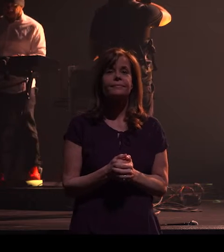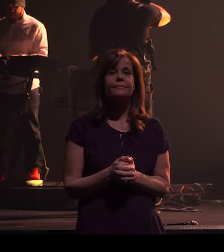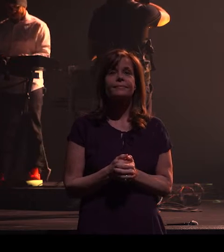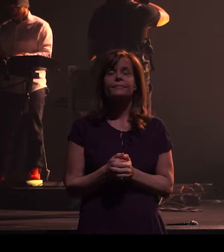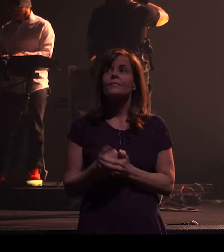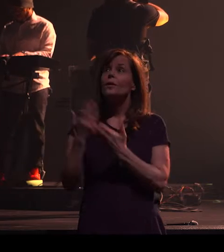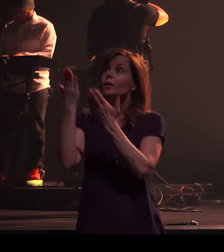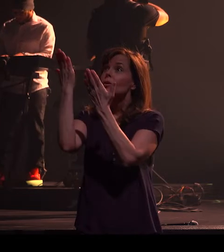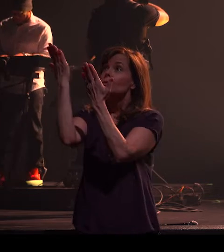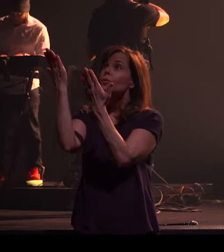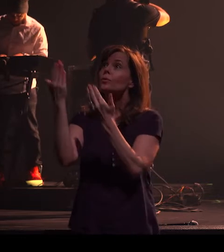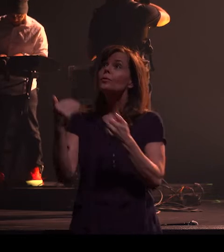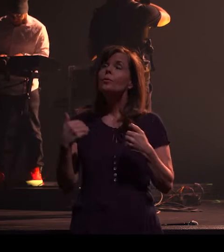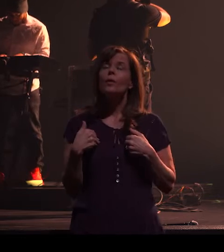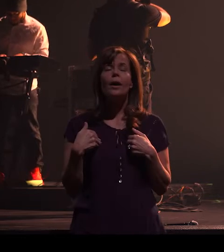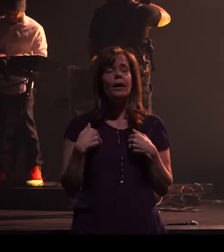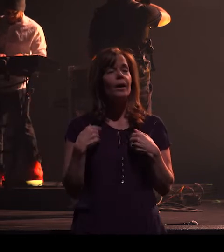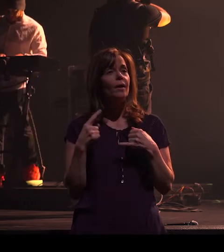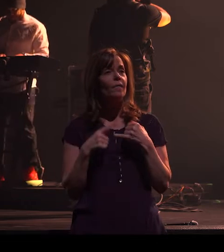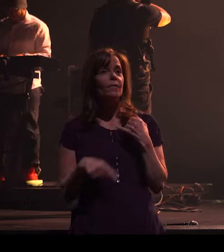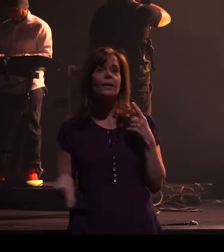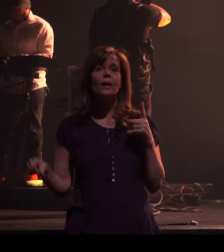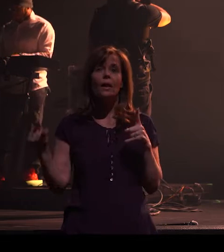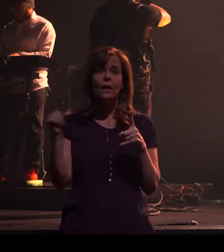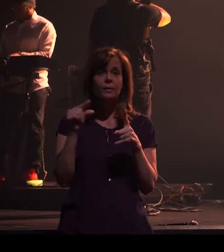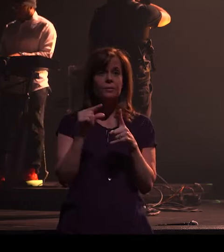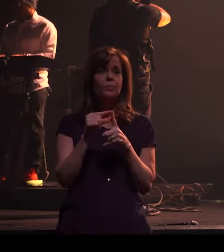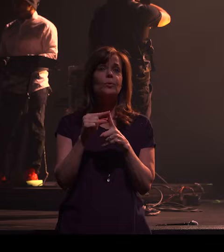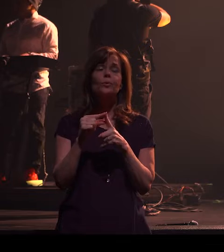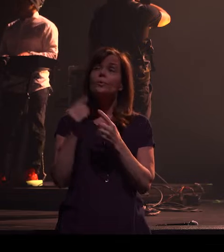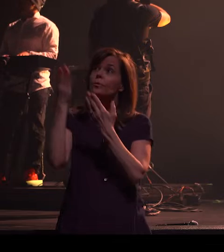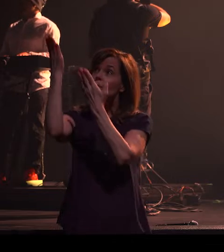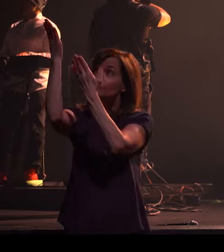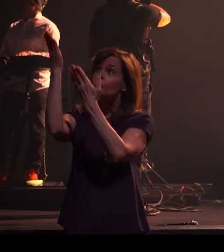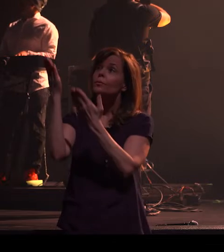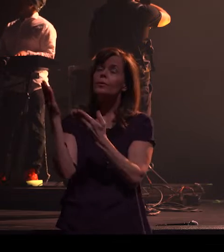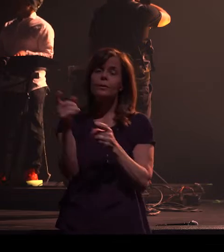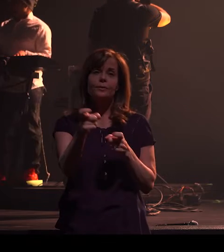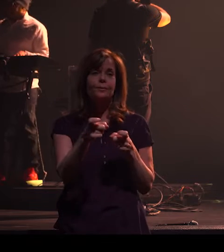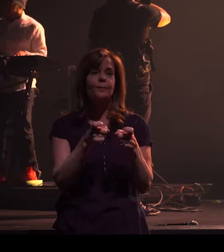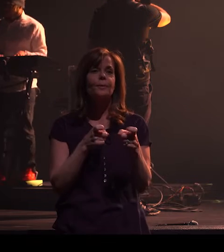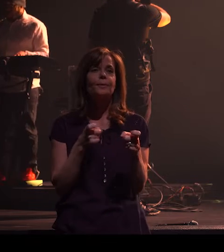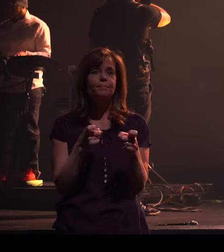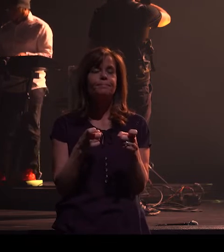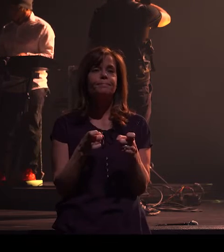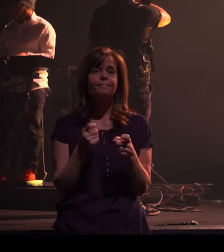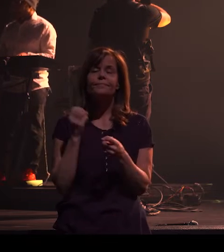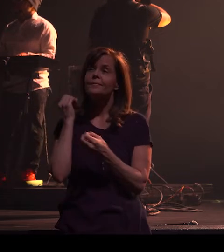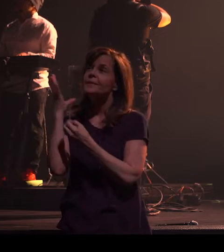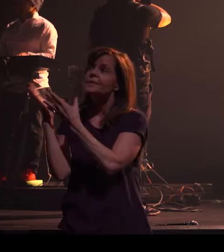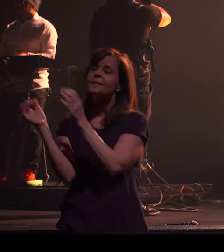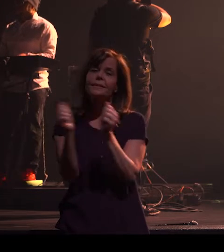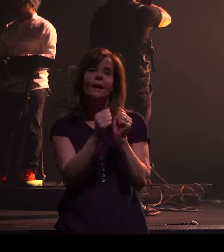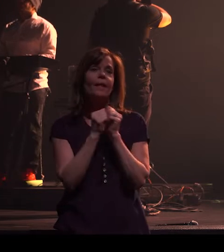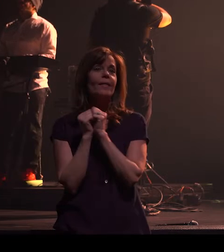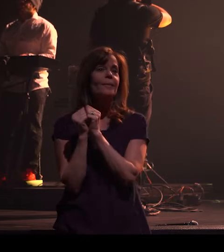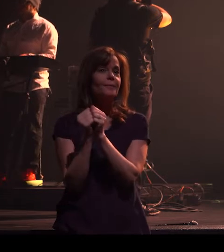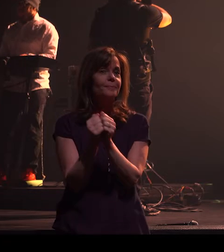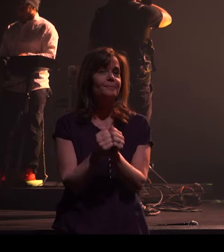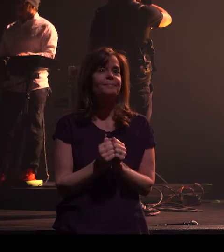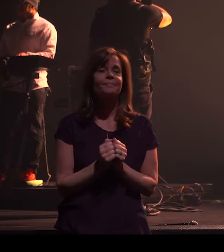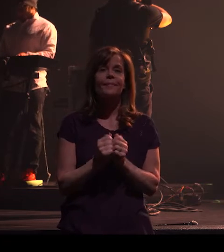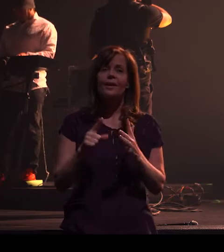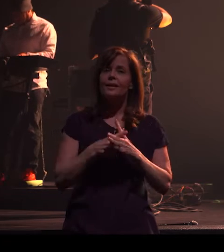You have the final say. Come on, let's lift it up, sing.